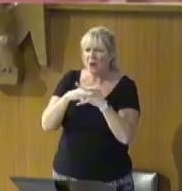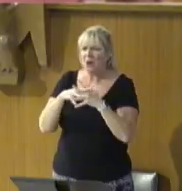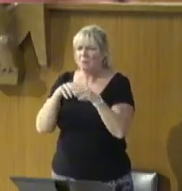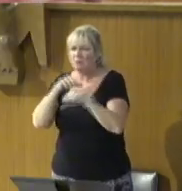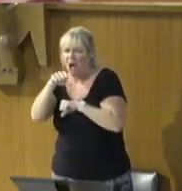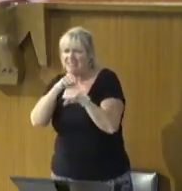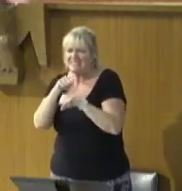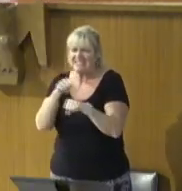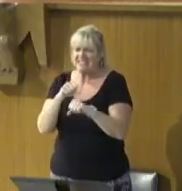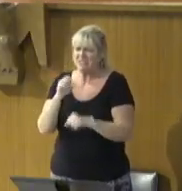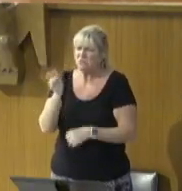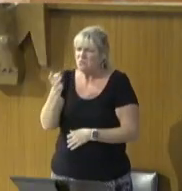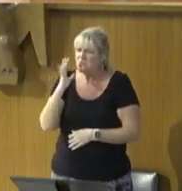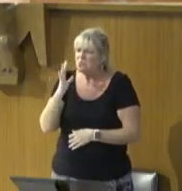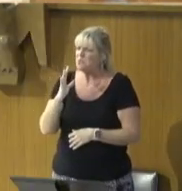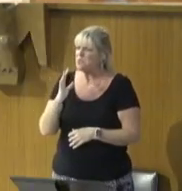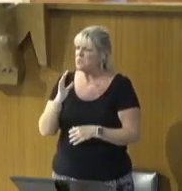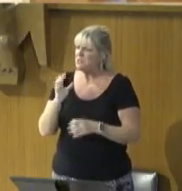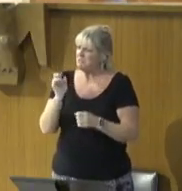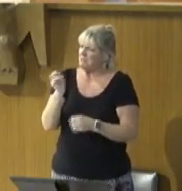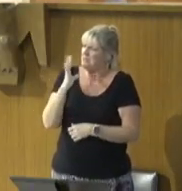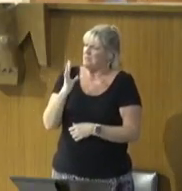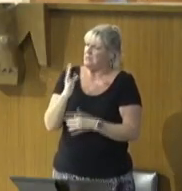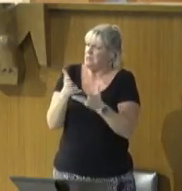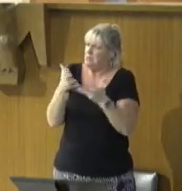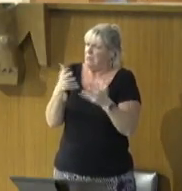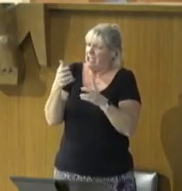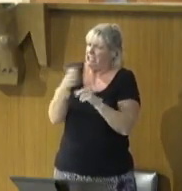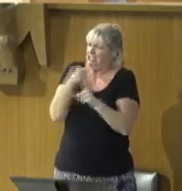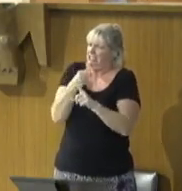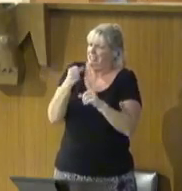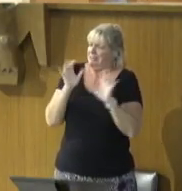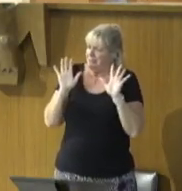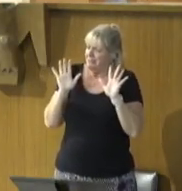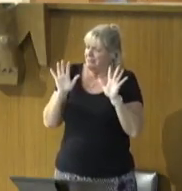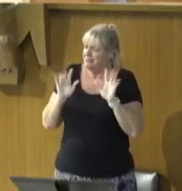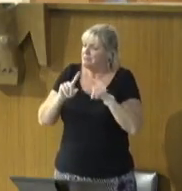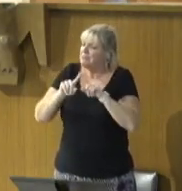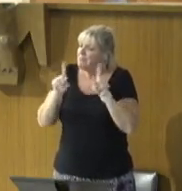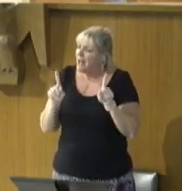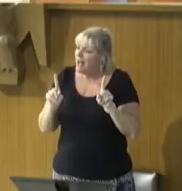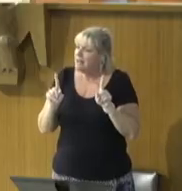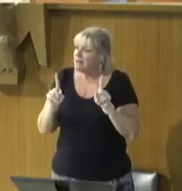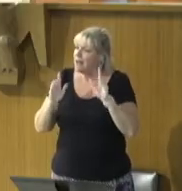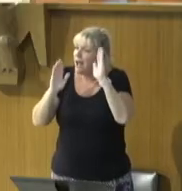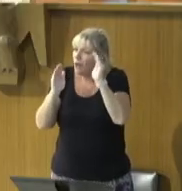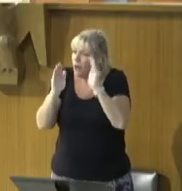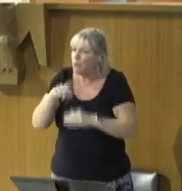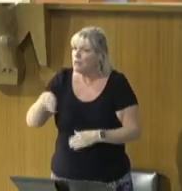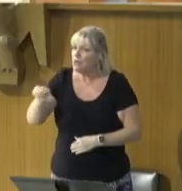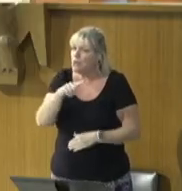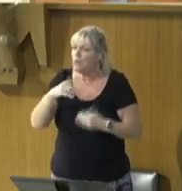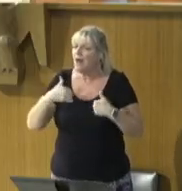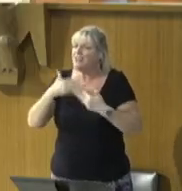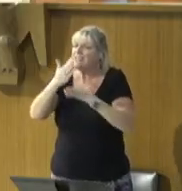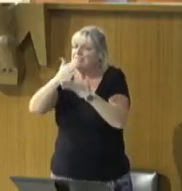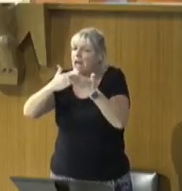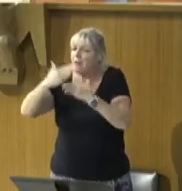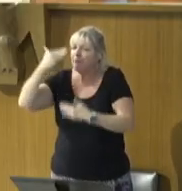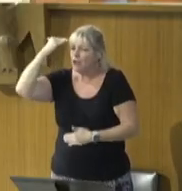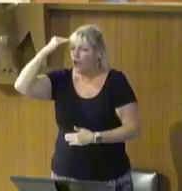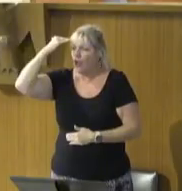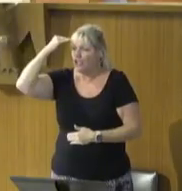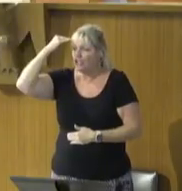But no matter our feelings on that topic, I hope that we all at least have some knowledge of what was termed at the